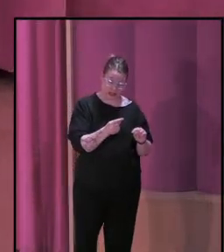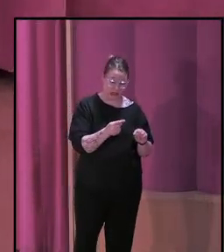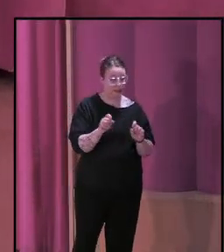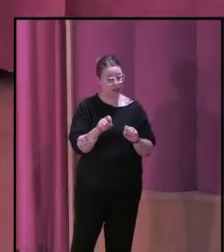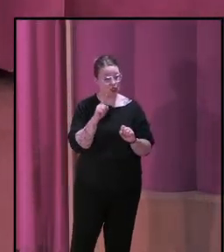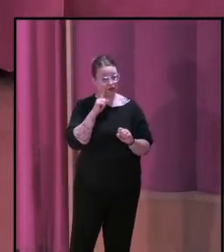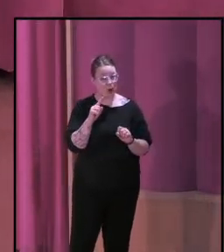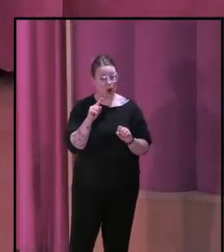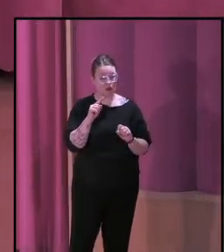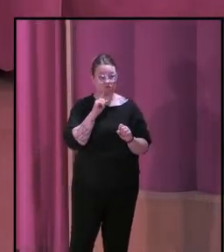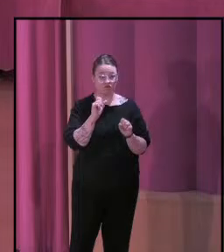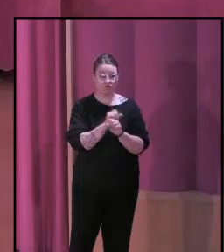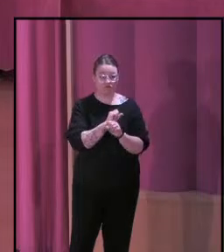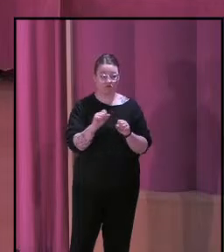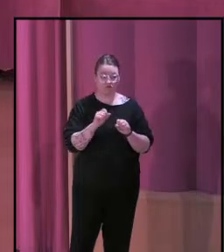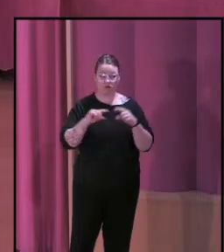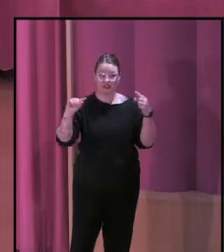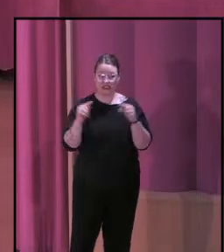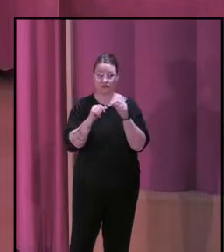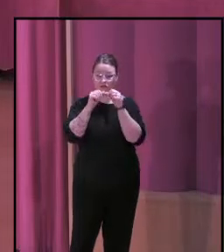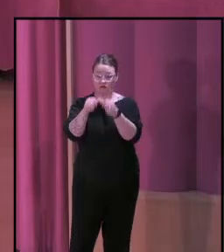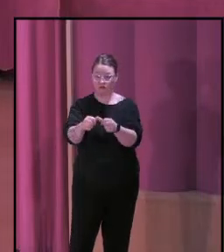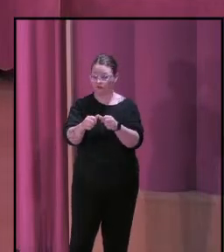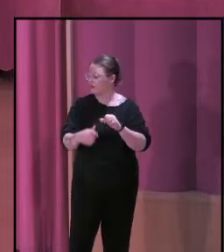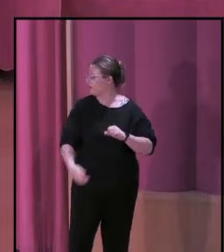Permanent disfigurement.